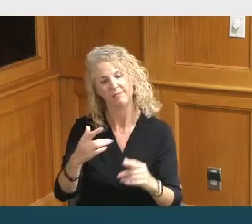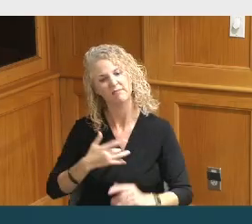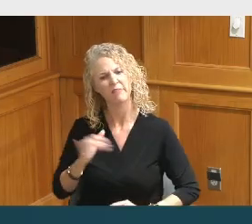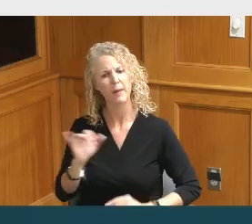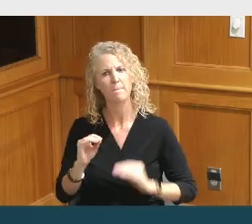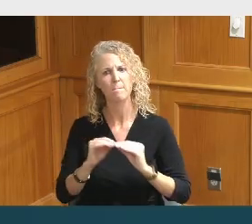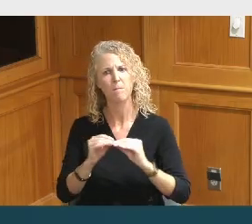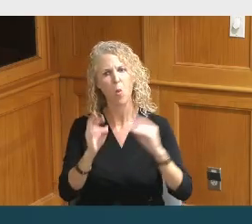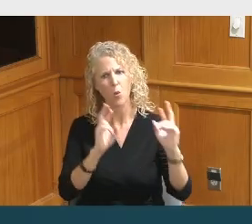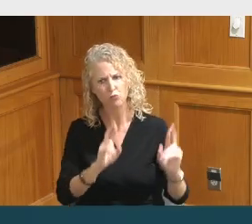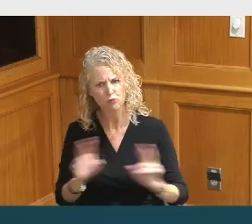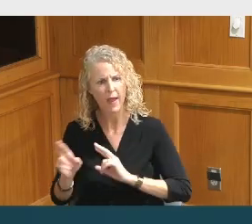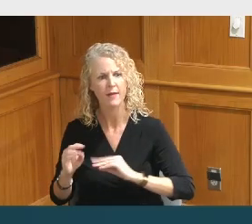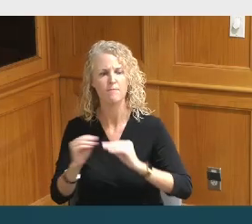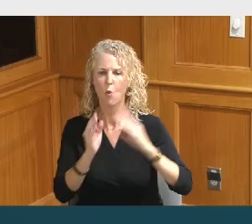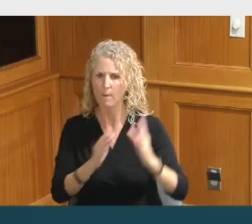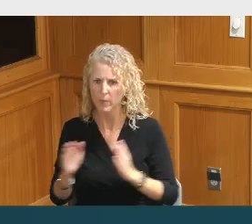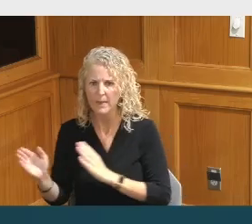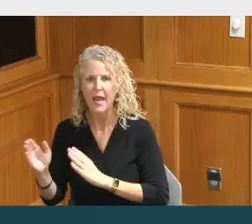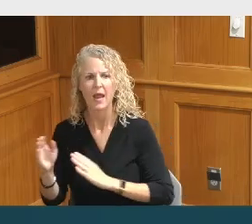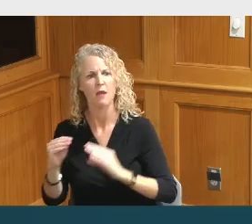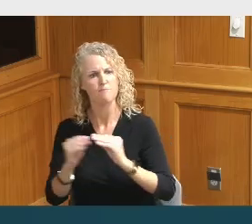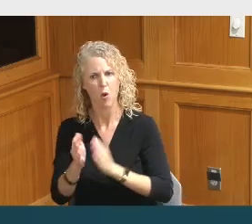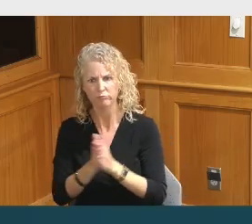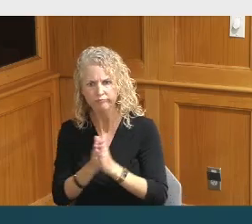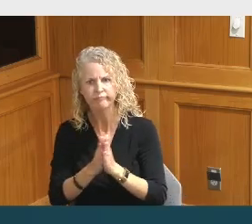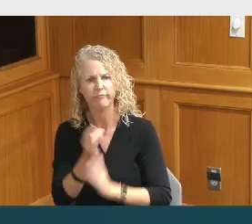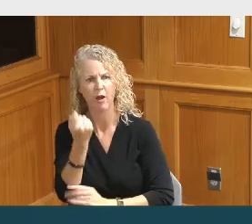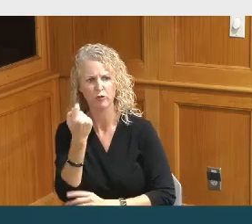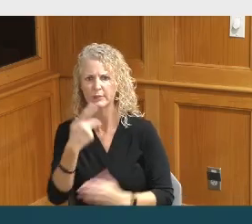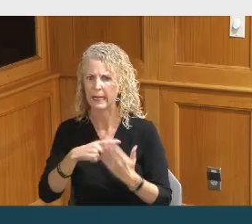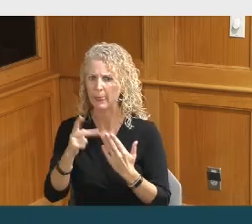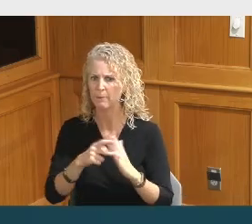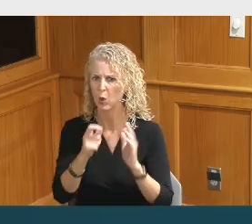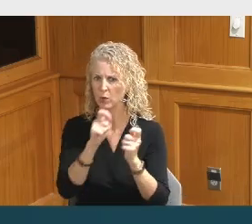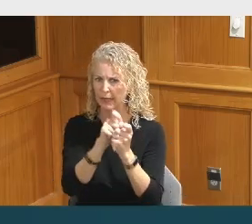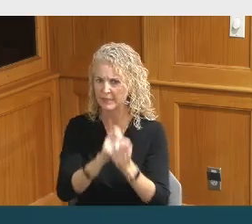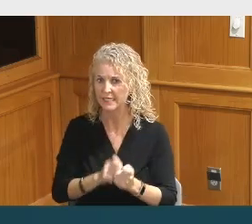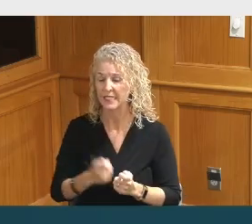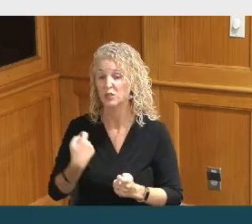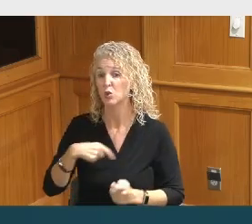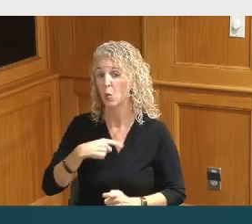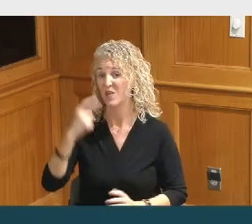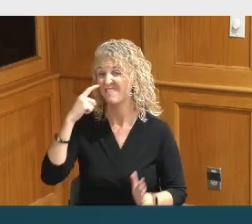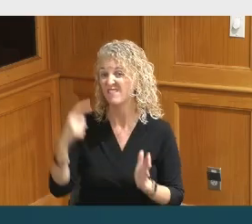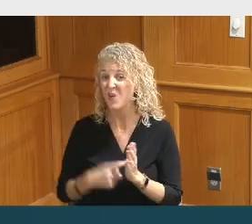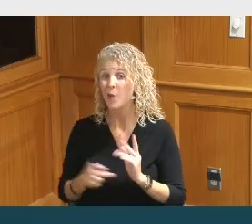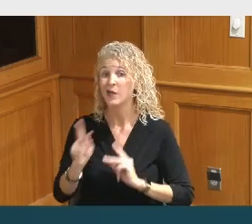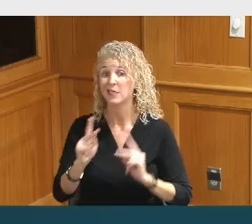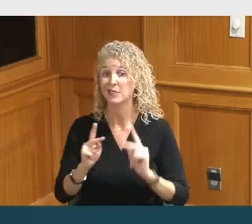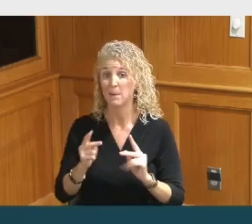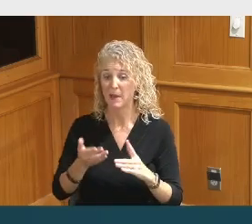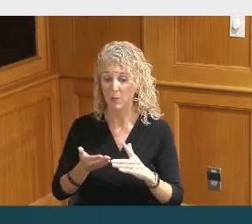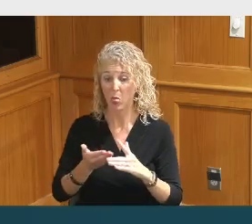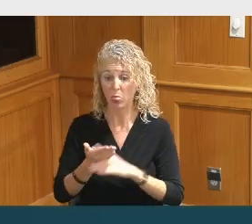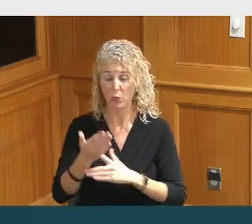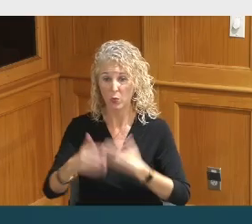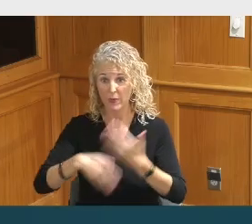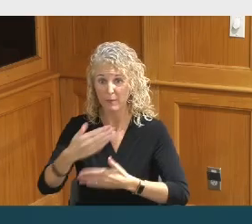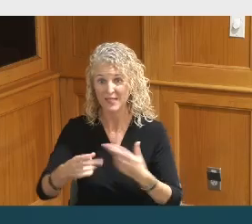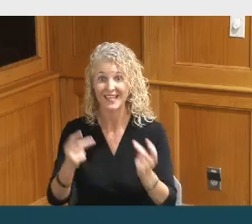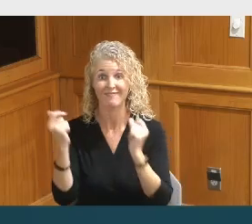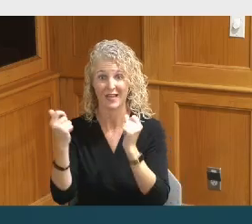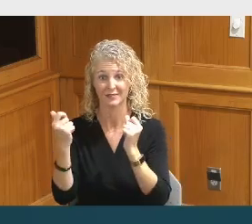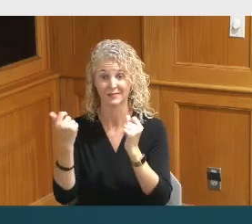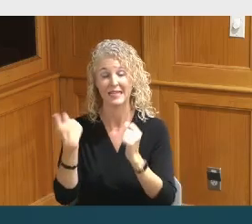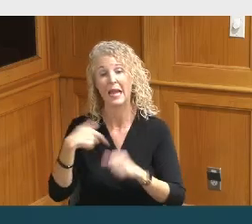more eager. I think they understand a little more about what the program is, so that's great. So we're converting folks a lot faster through these steps. And